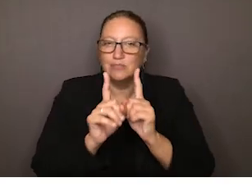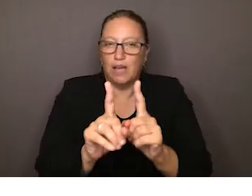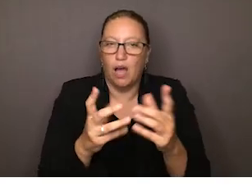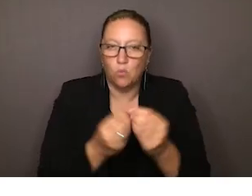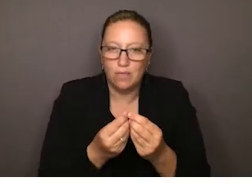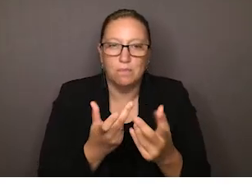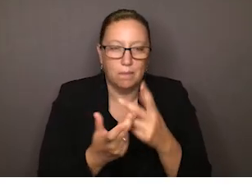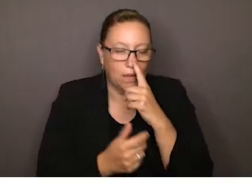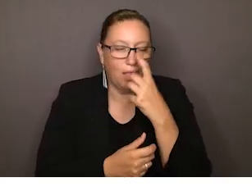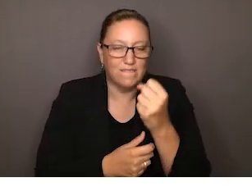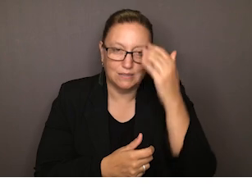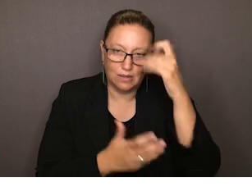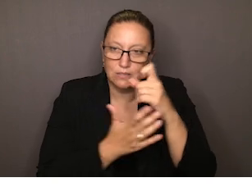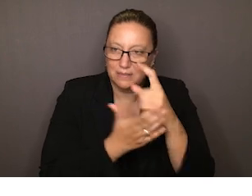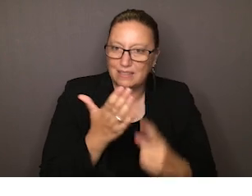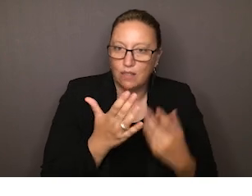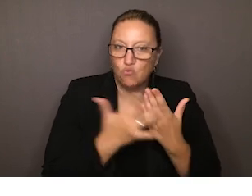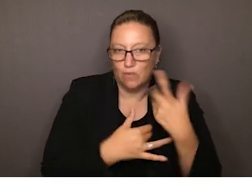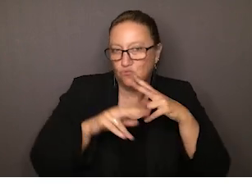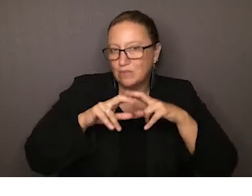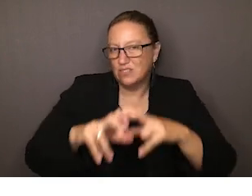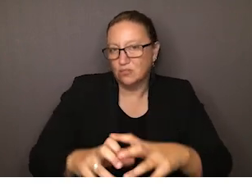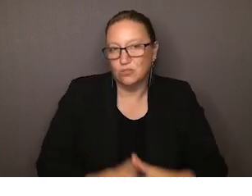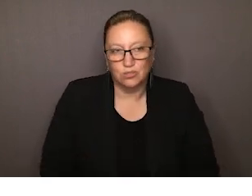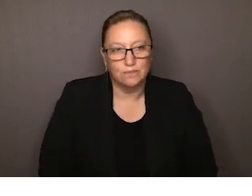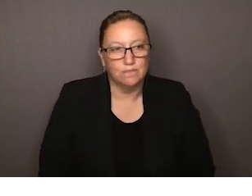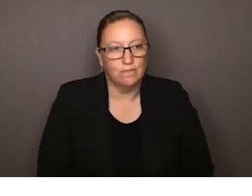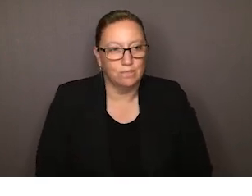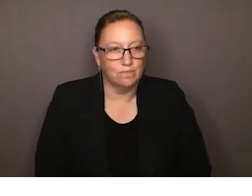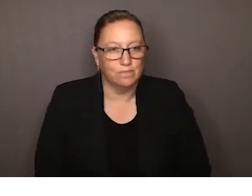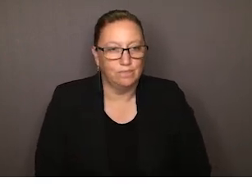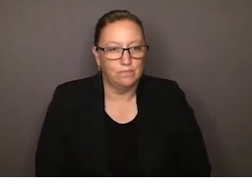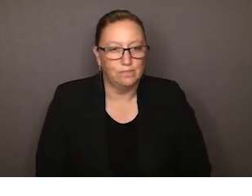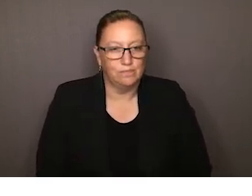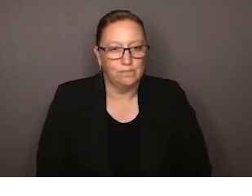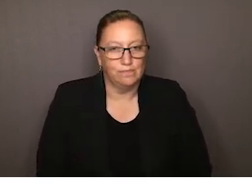people with intellectual disability in this research.